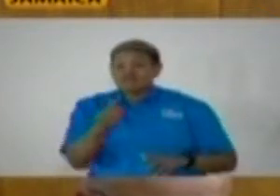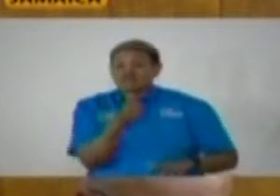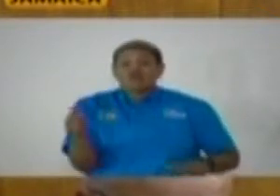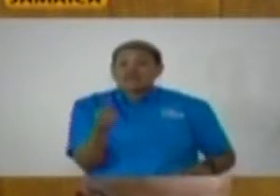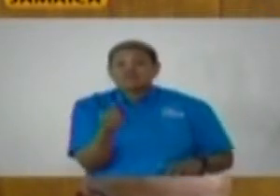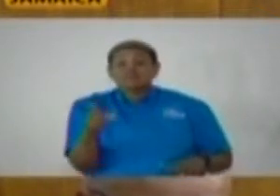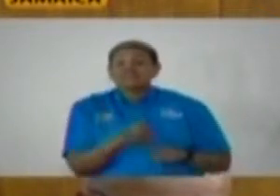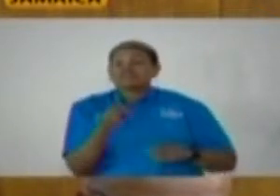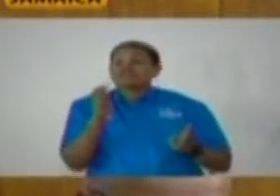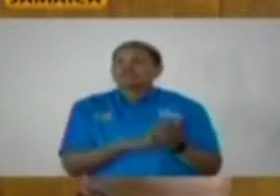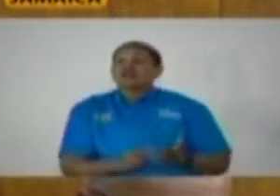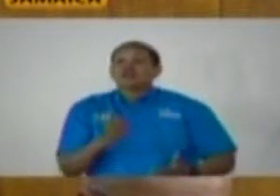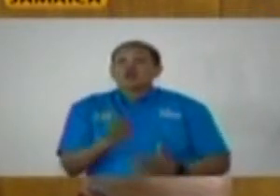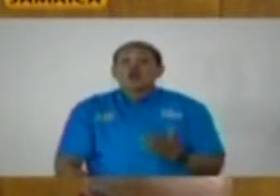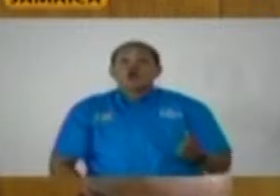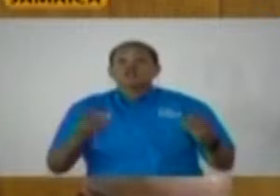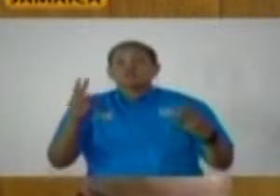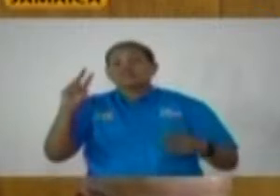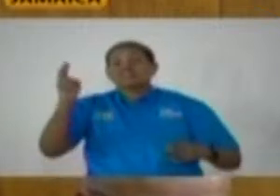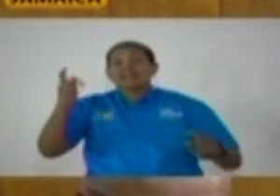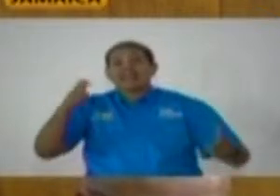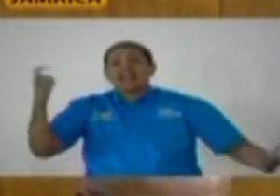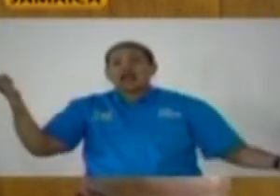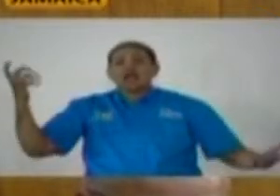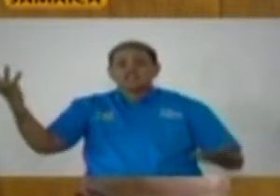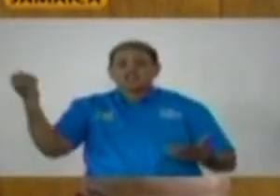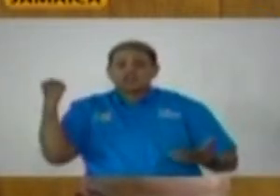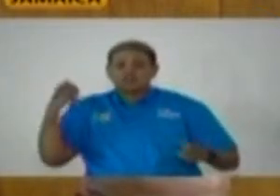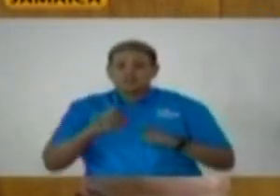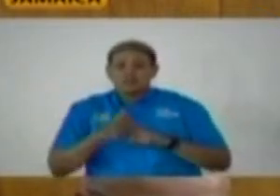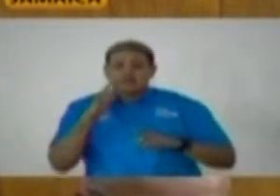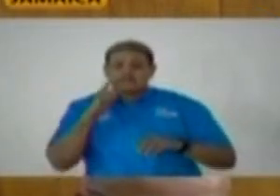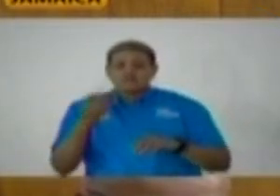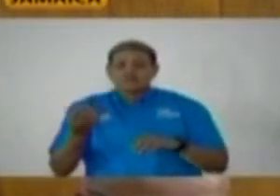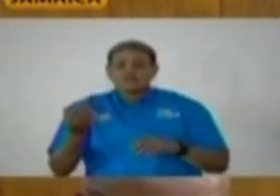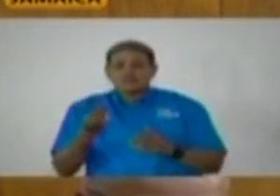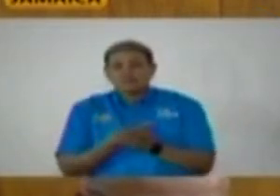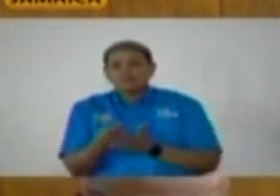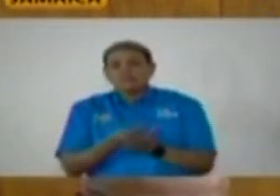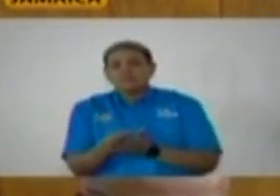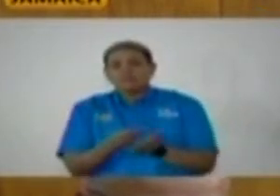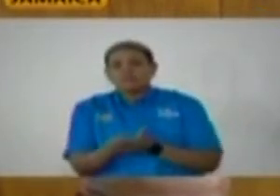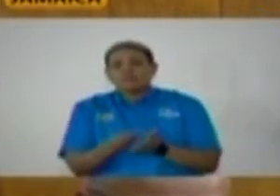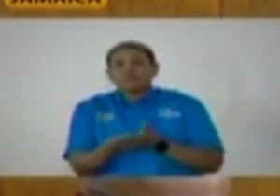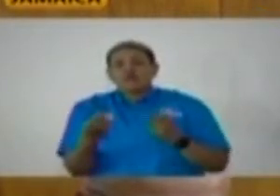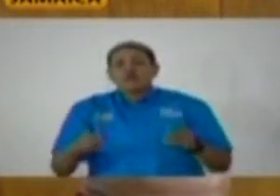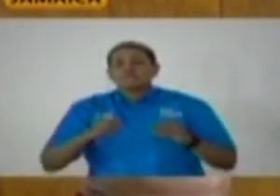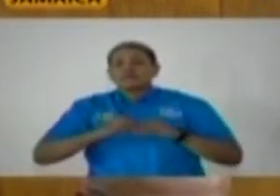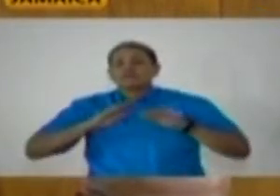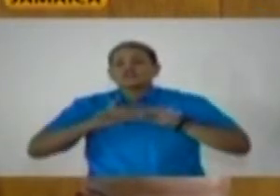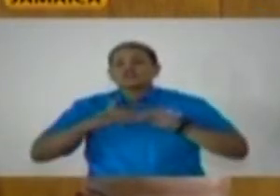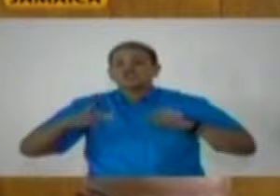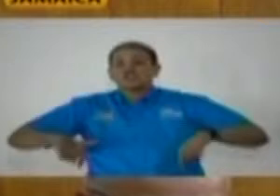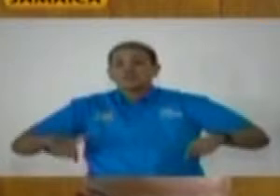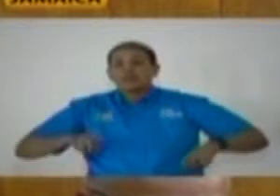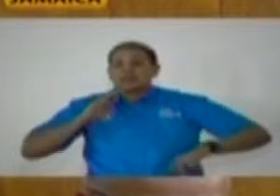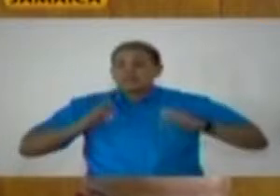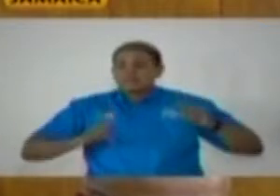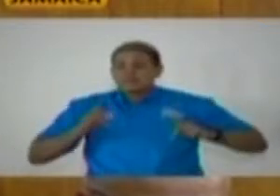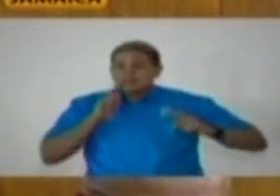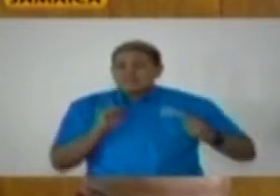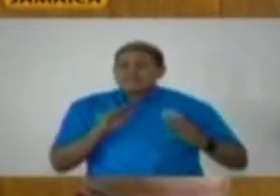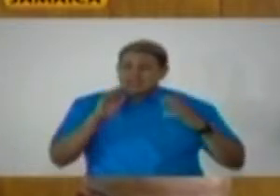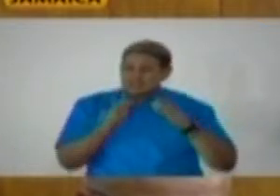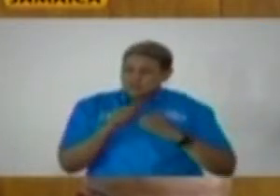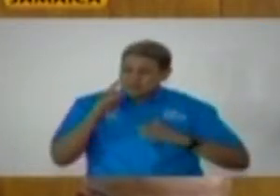transportation stands as the second largest component of the consumption basket. In Jamaica, people are faced